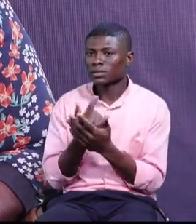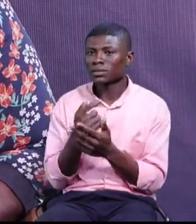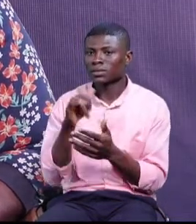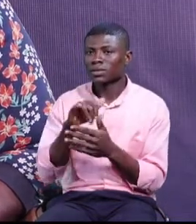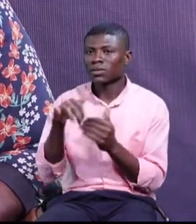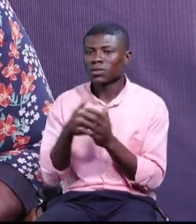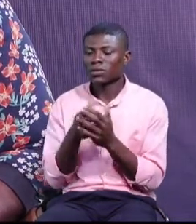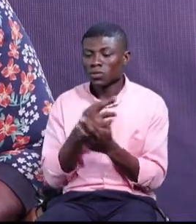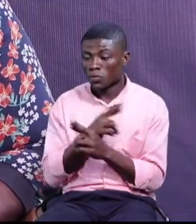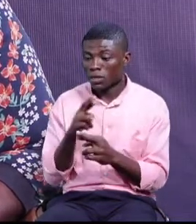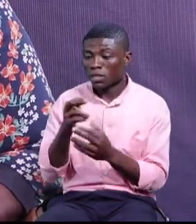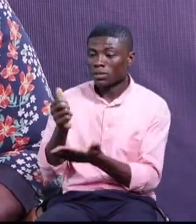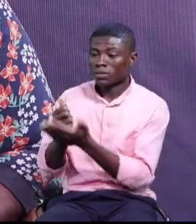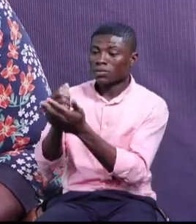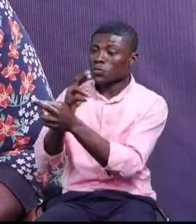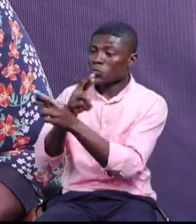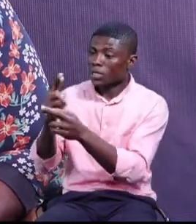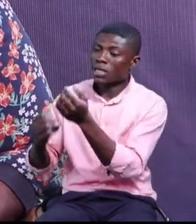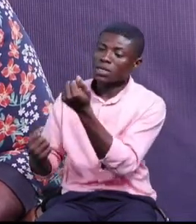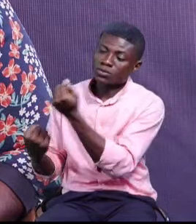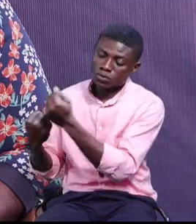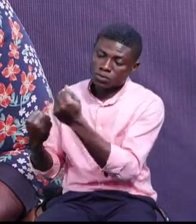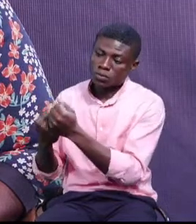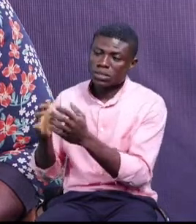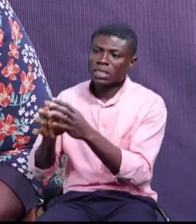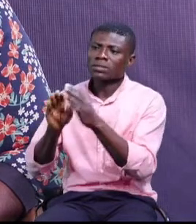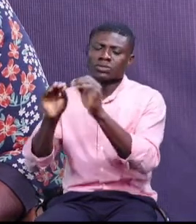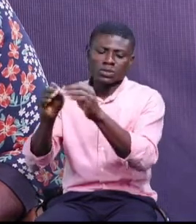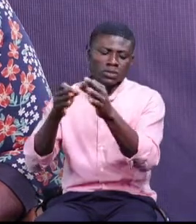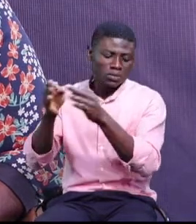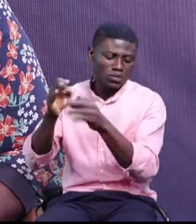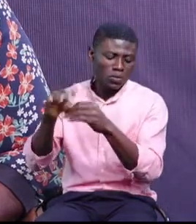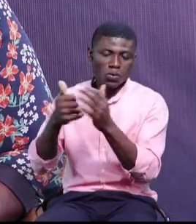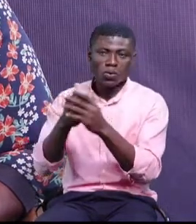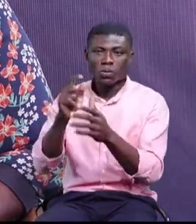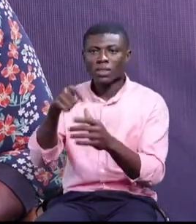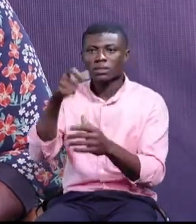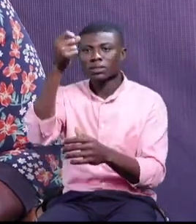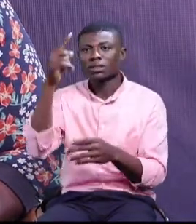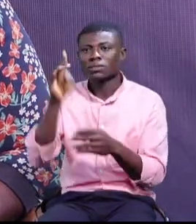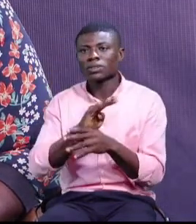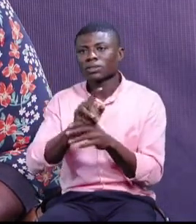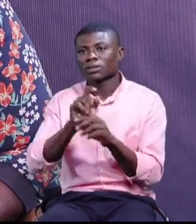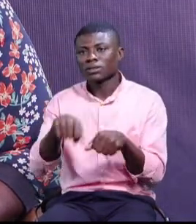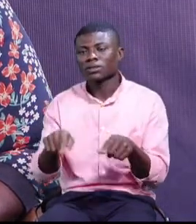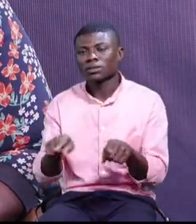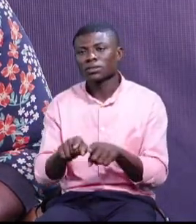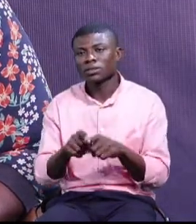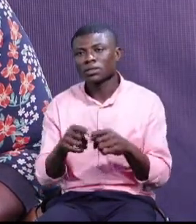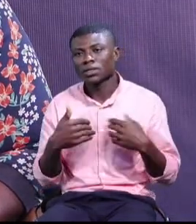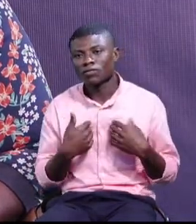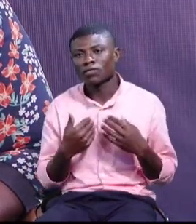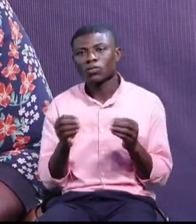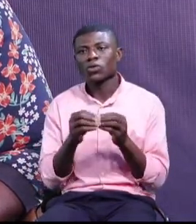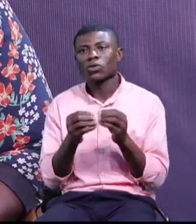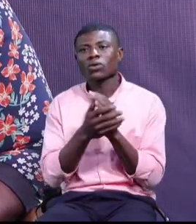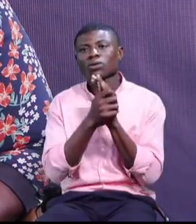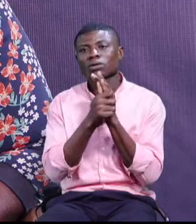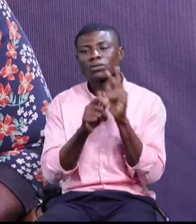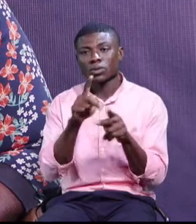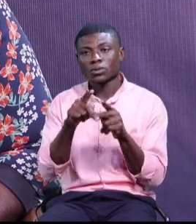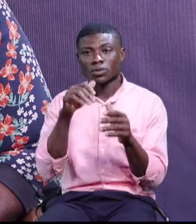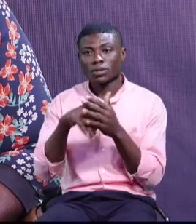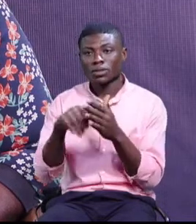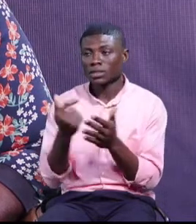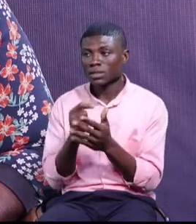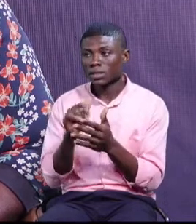are willing to hold your hands and take you to where you need to be to. There are a lot of experts in Ghana that will